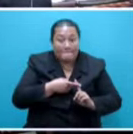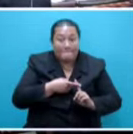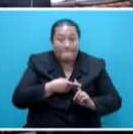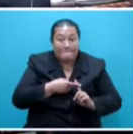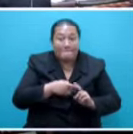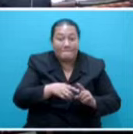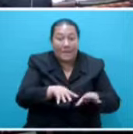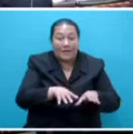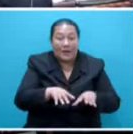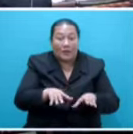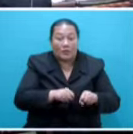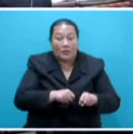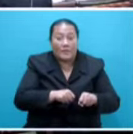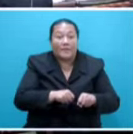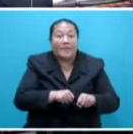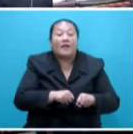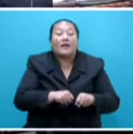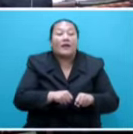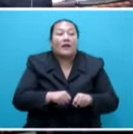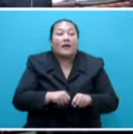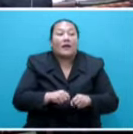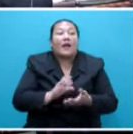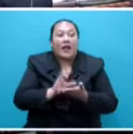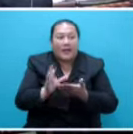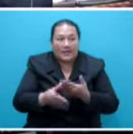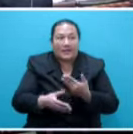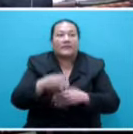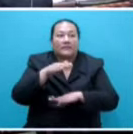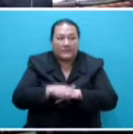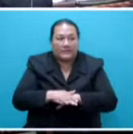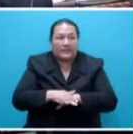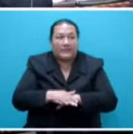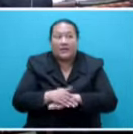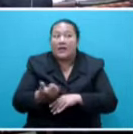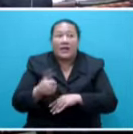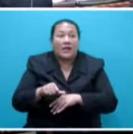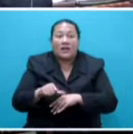December 2020. Does any member oppose the motion?